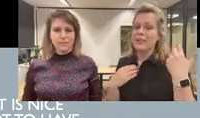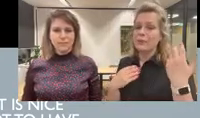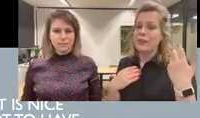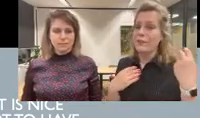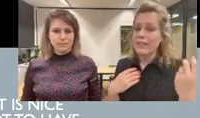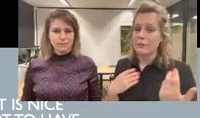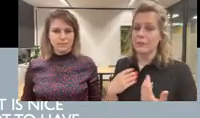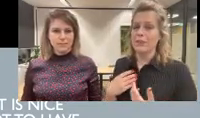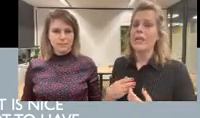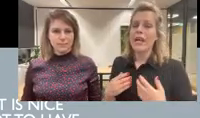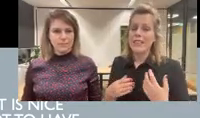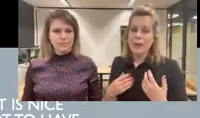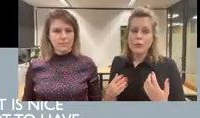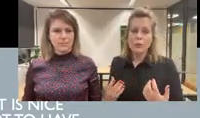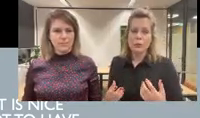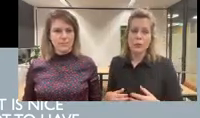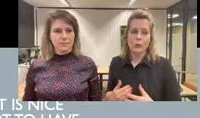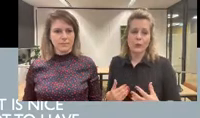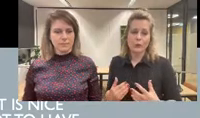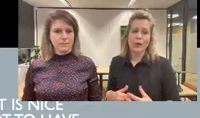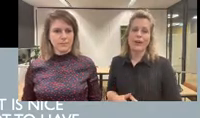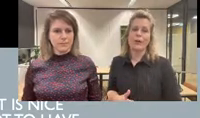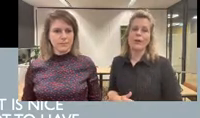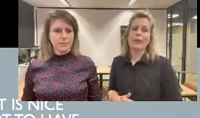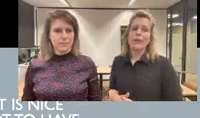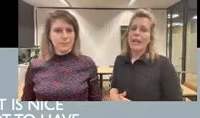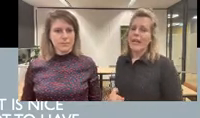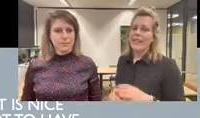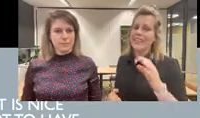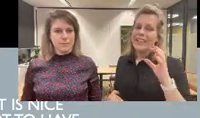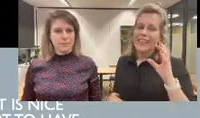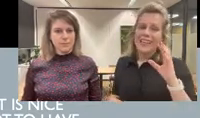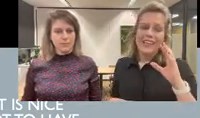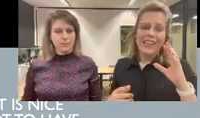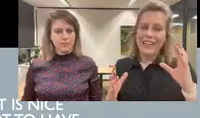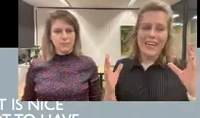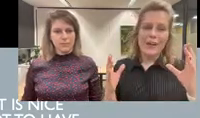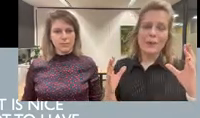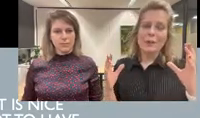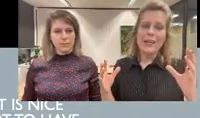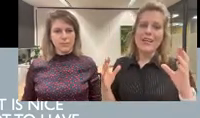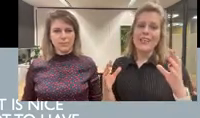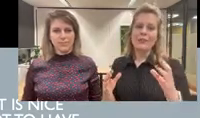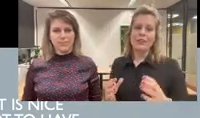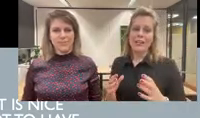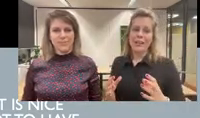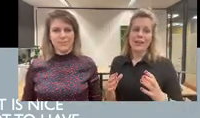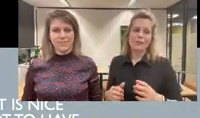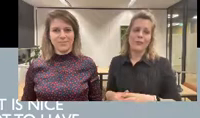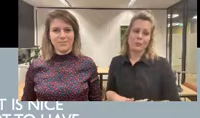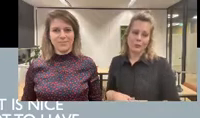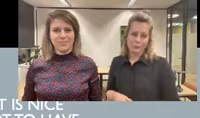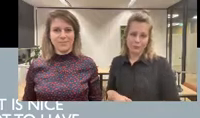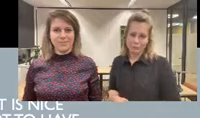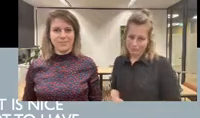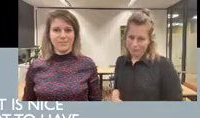has a different effect on me. And that works well. And yeah, we really love